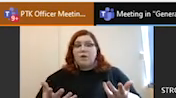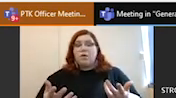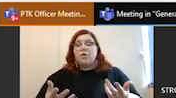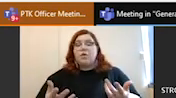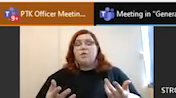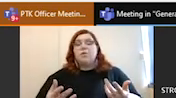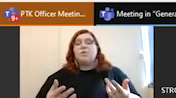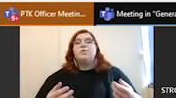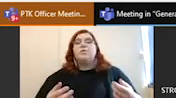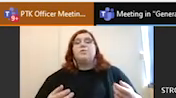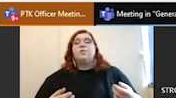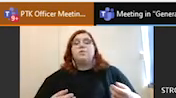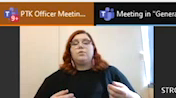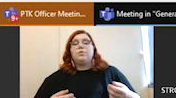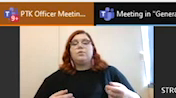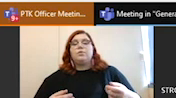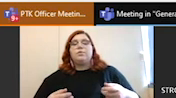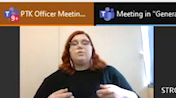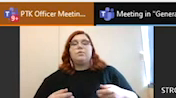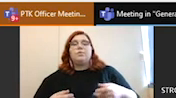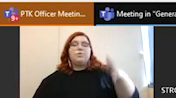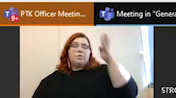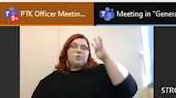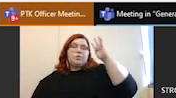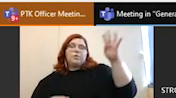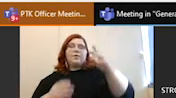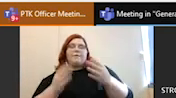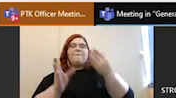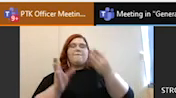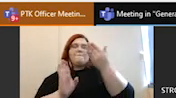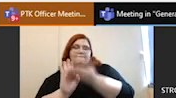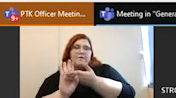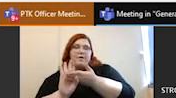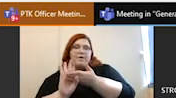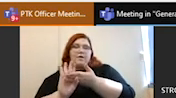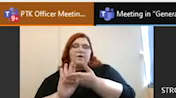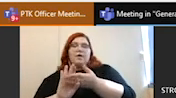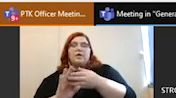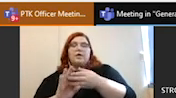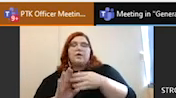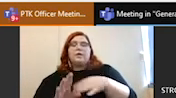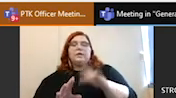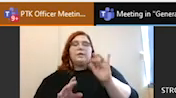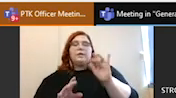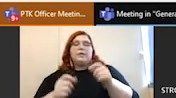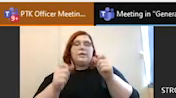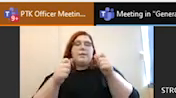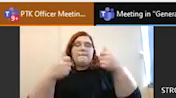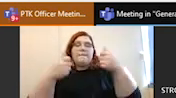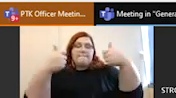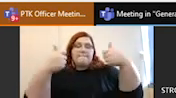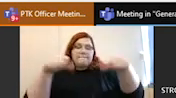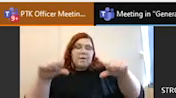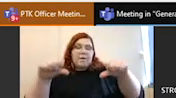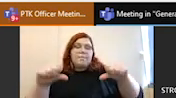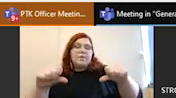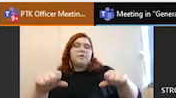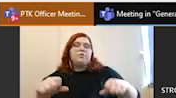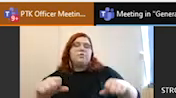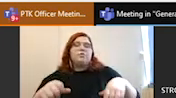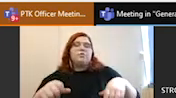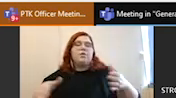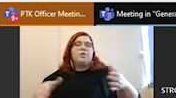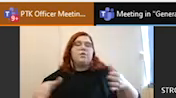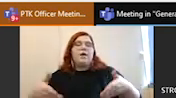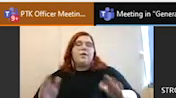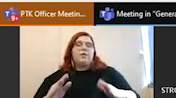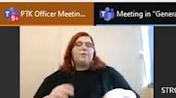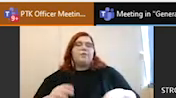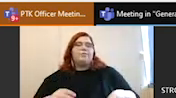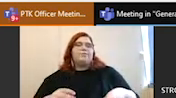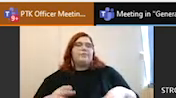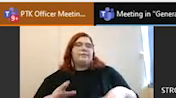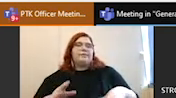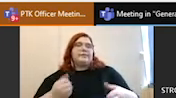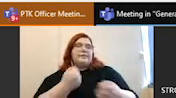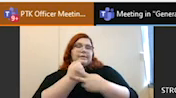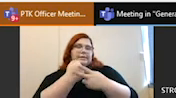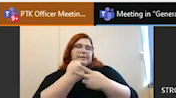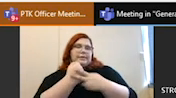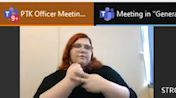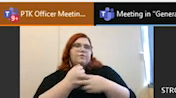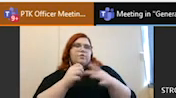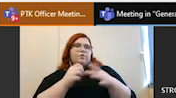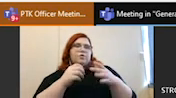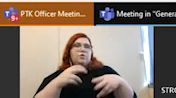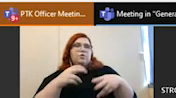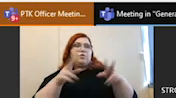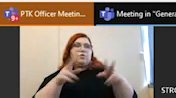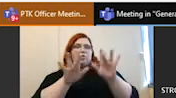create the file. So you're going to click down here, you're going to click publish to file, and that should let you just save the file to your computer. And once you have